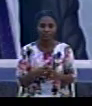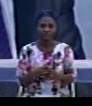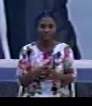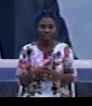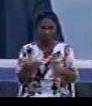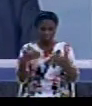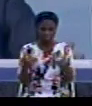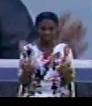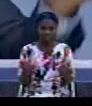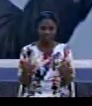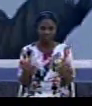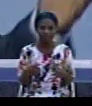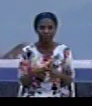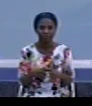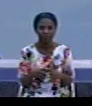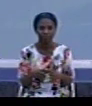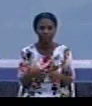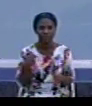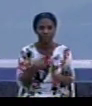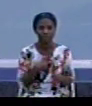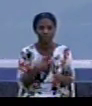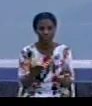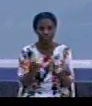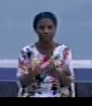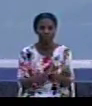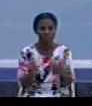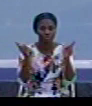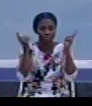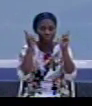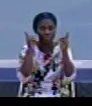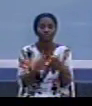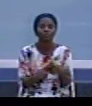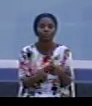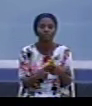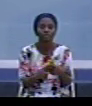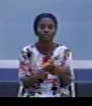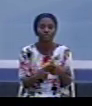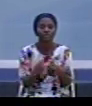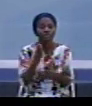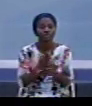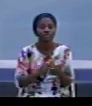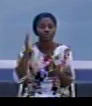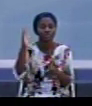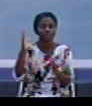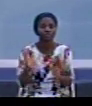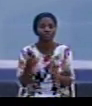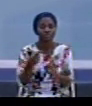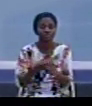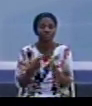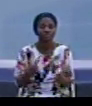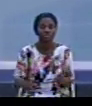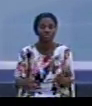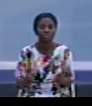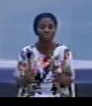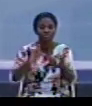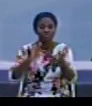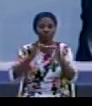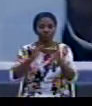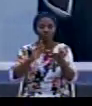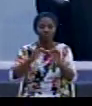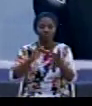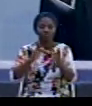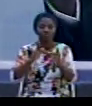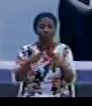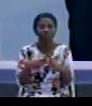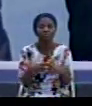Now, we want to listen to some testimonies from the social media platforms.